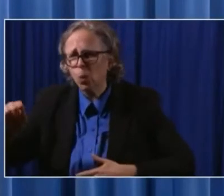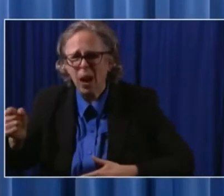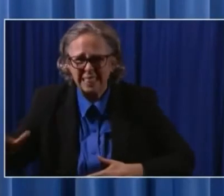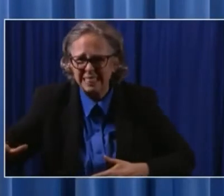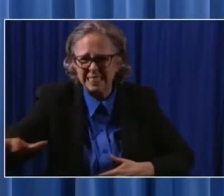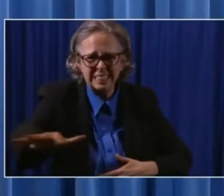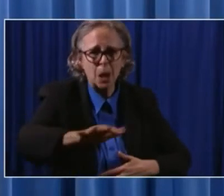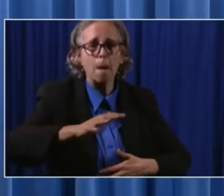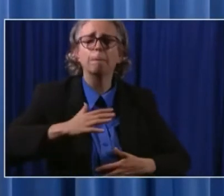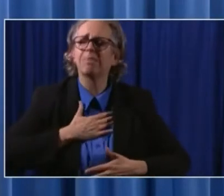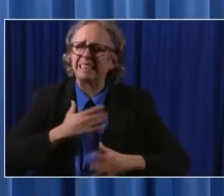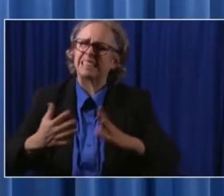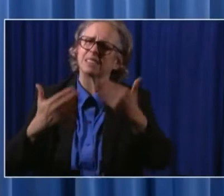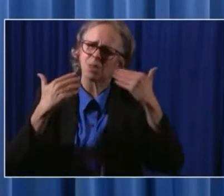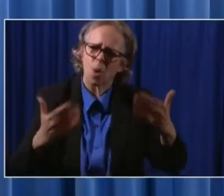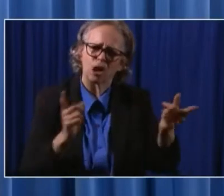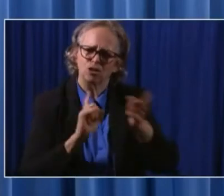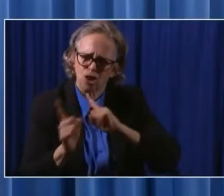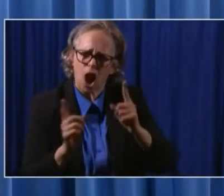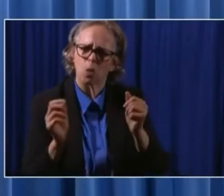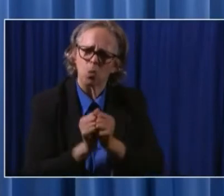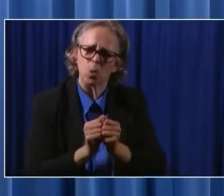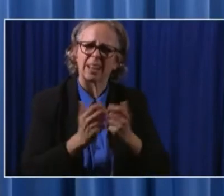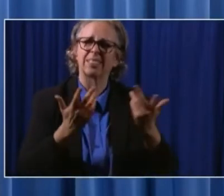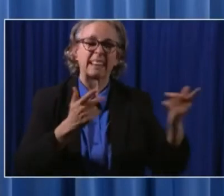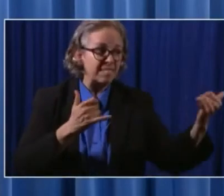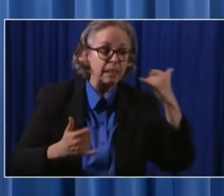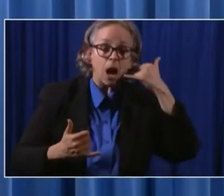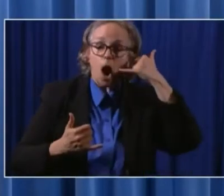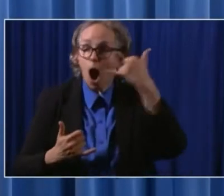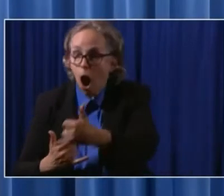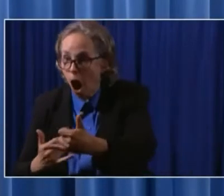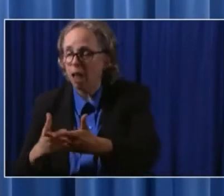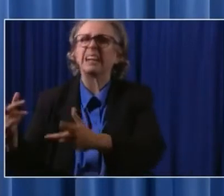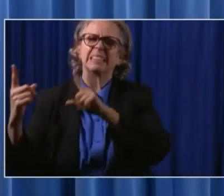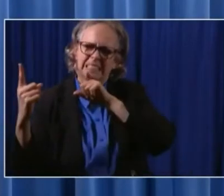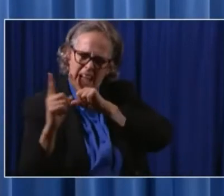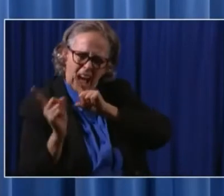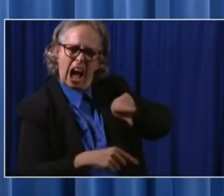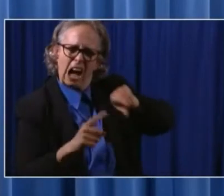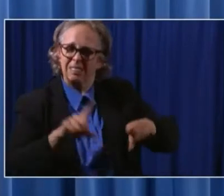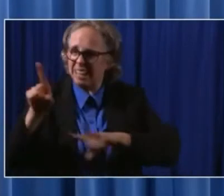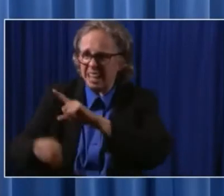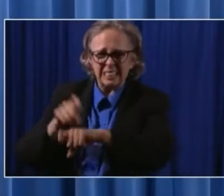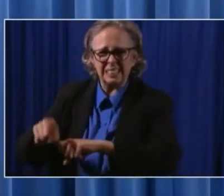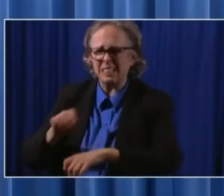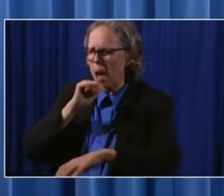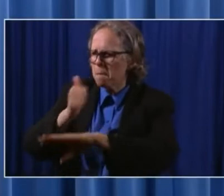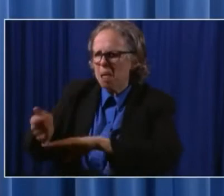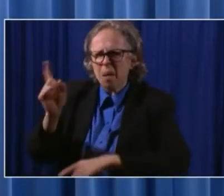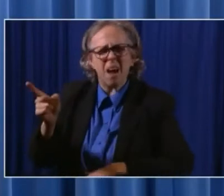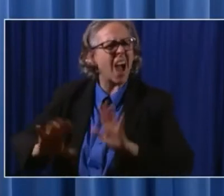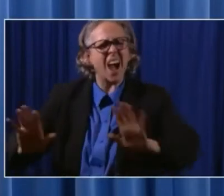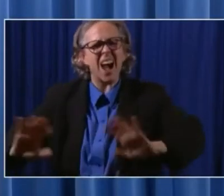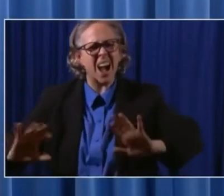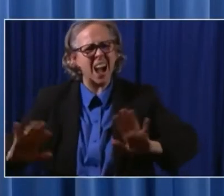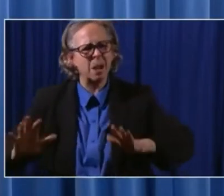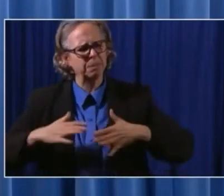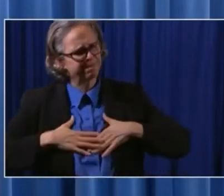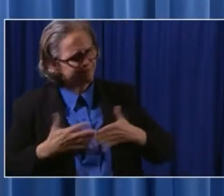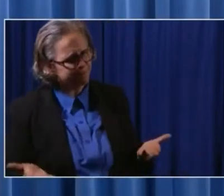you get that call from the health department, help them out. All we're trying to do is to make sure that we slow the spread of